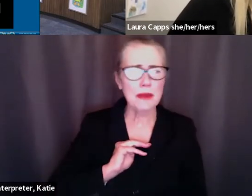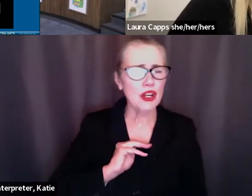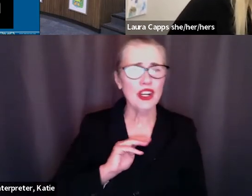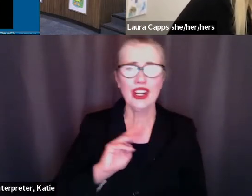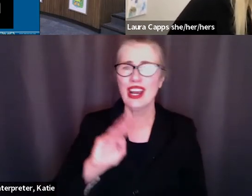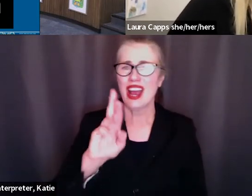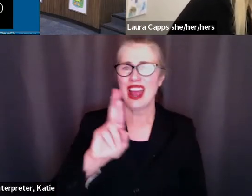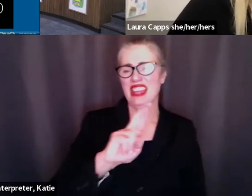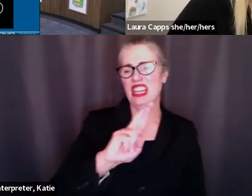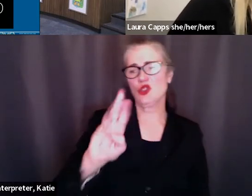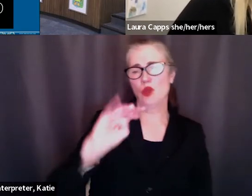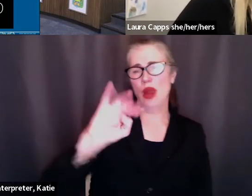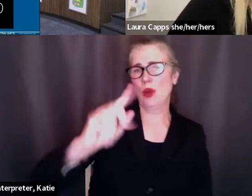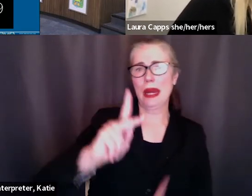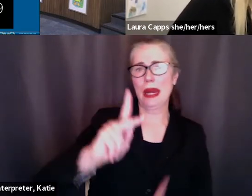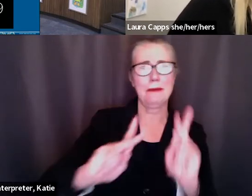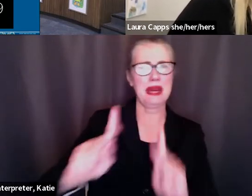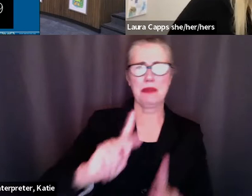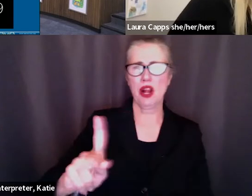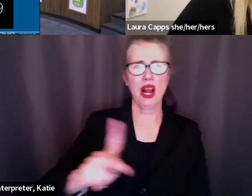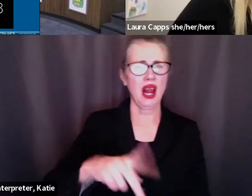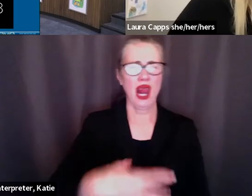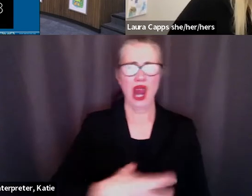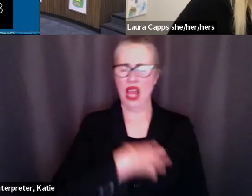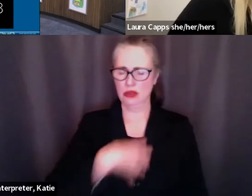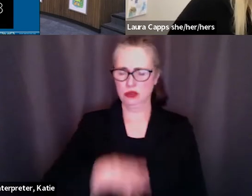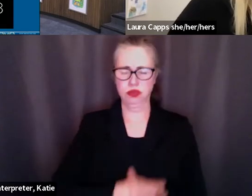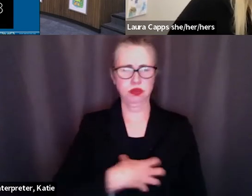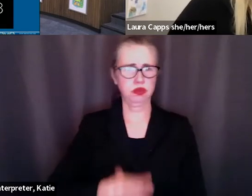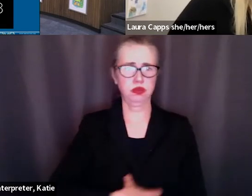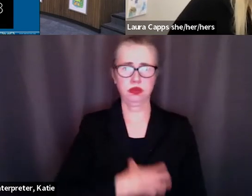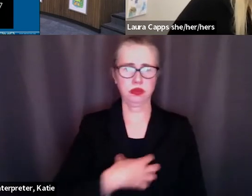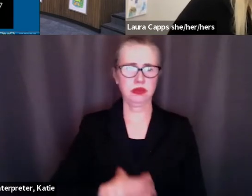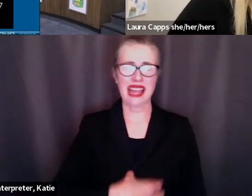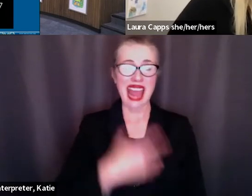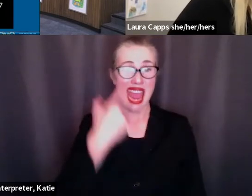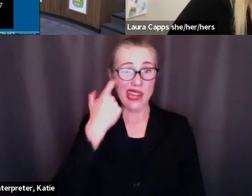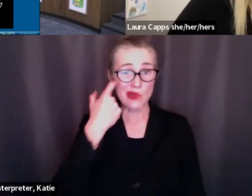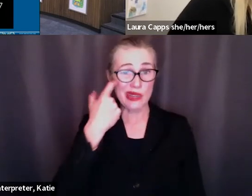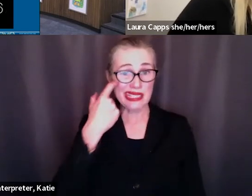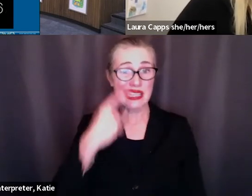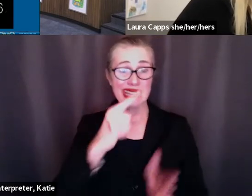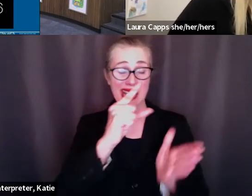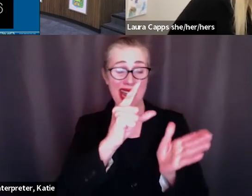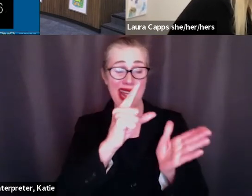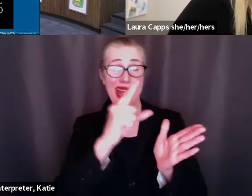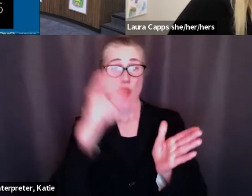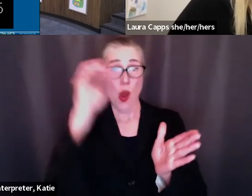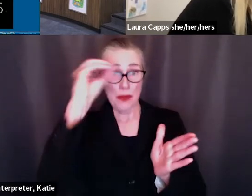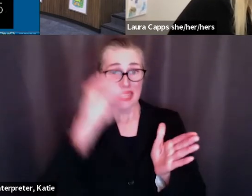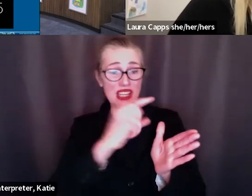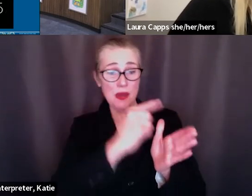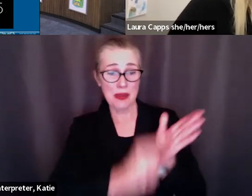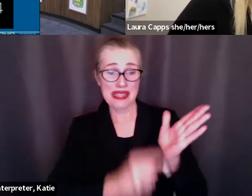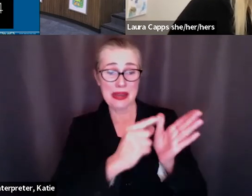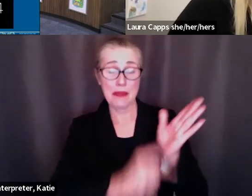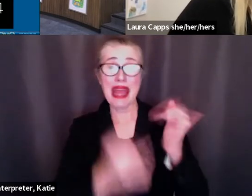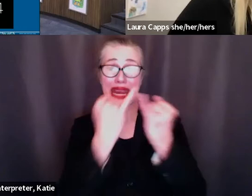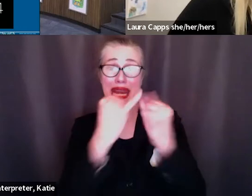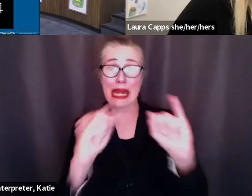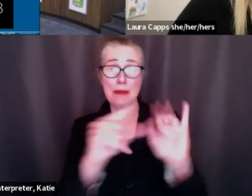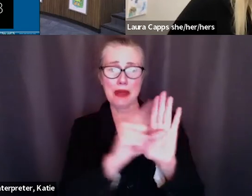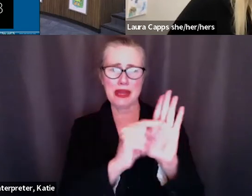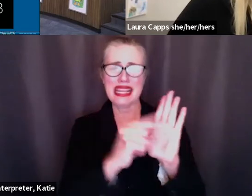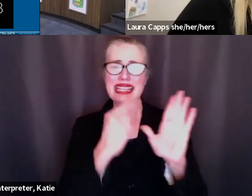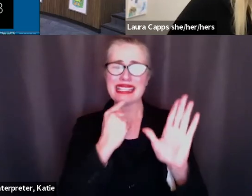right-wing group groups in a recent opinion piece published by the independent argues that seven districts will have the